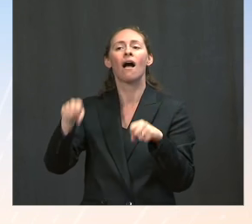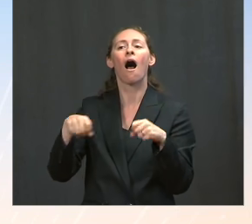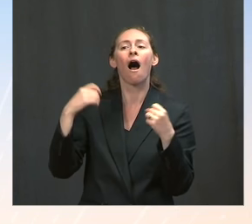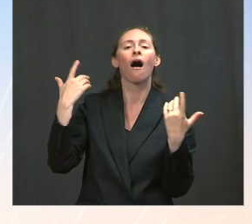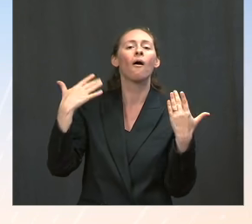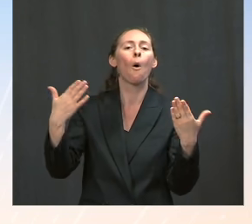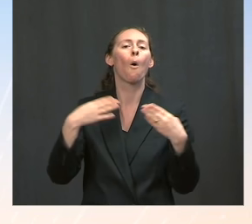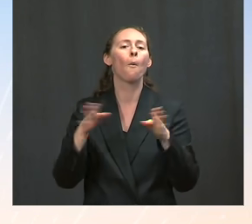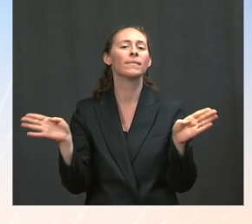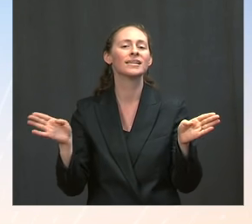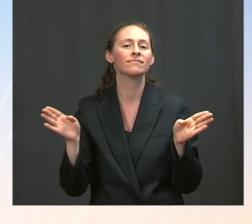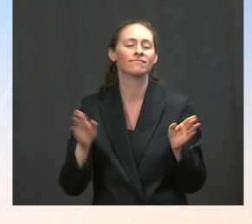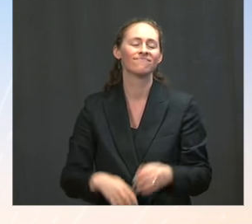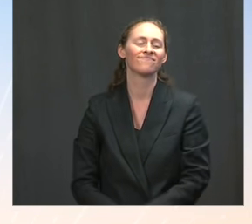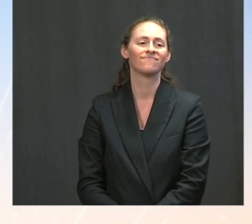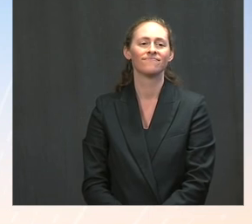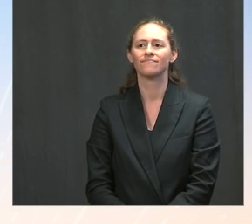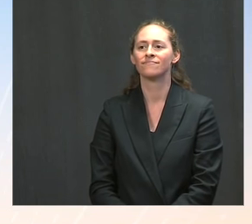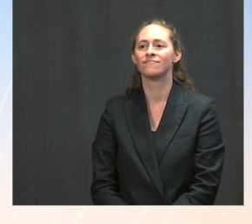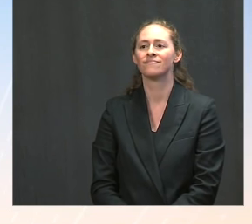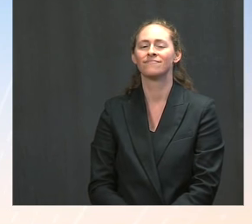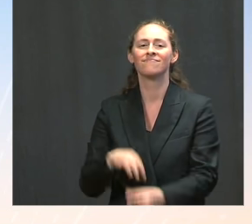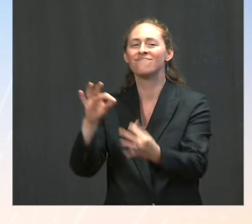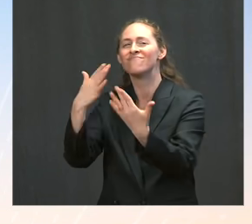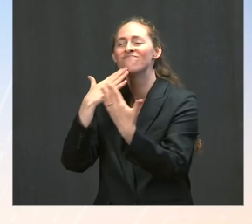Raimondo. We appreciate you. Thank you so much.